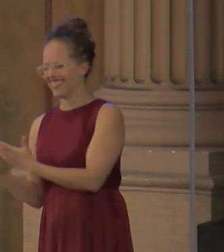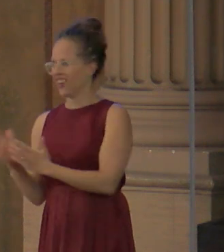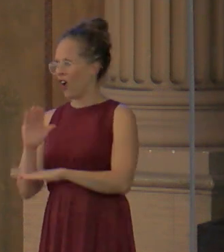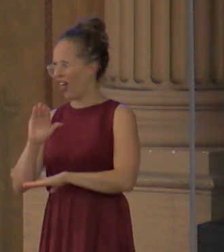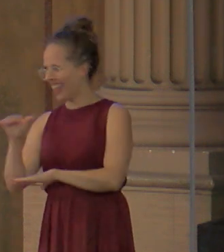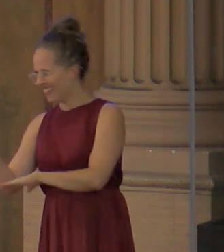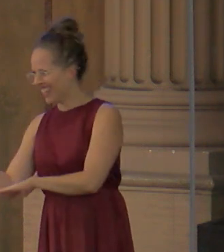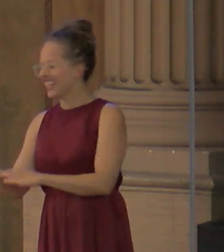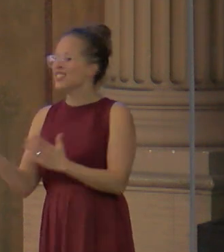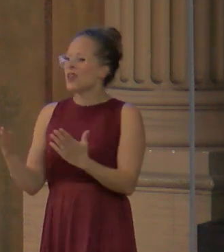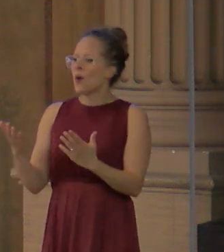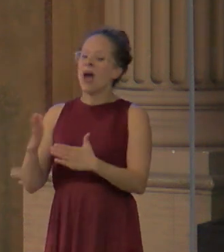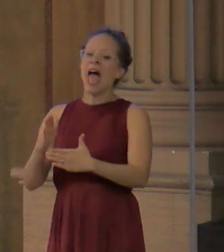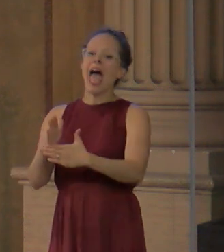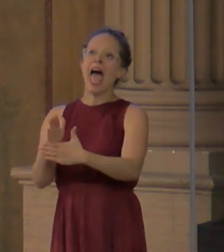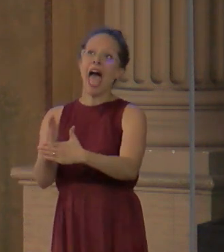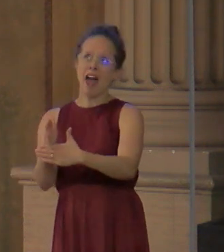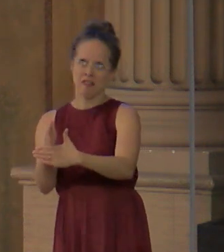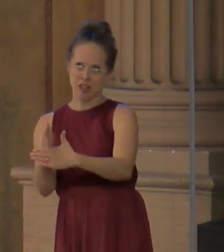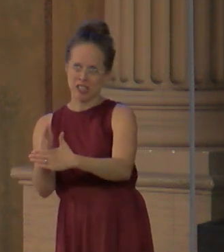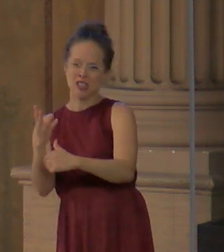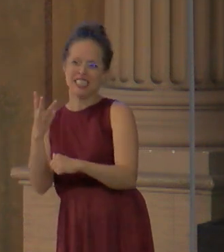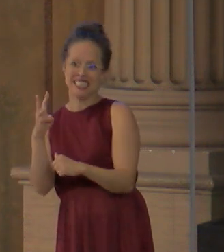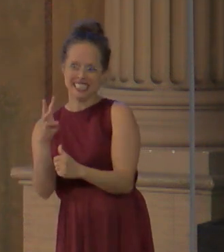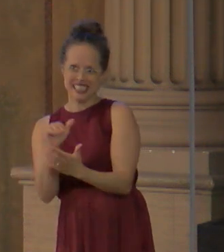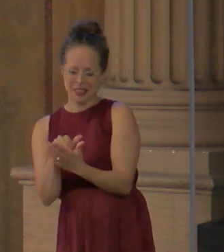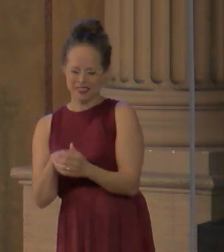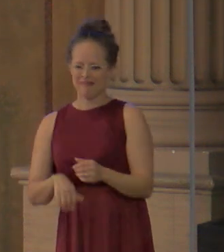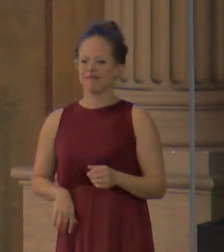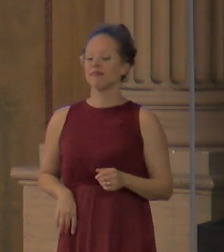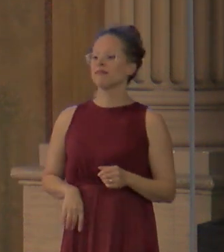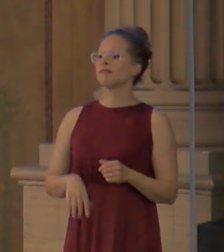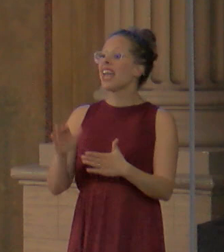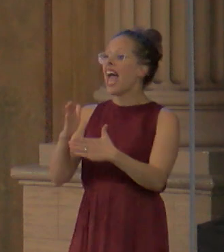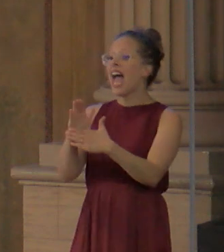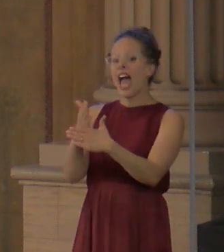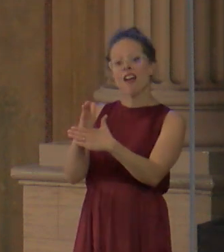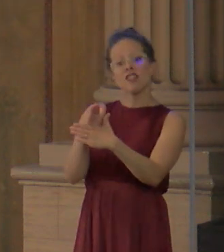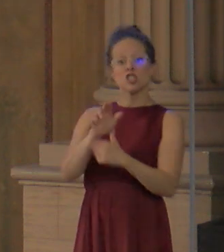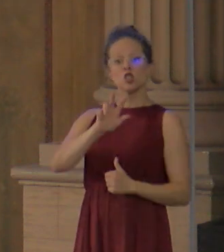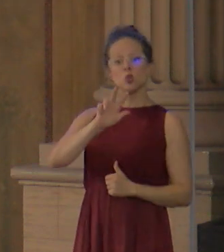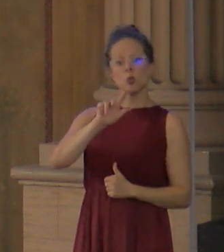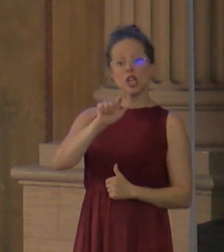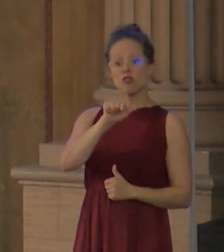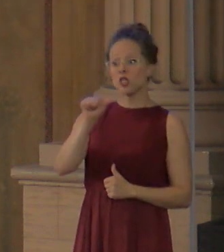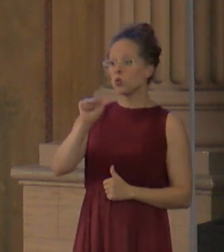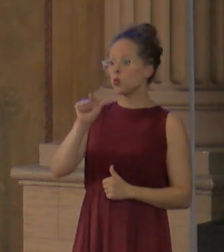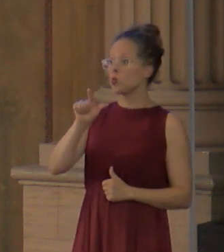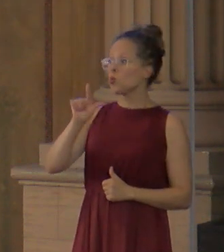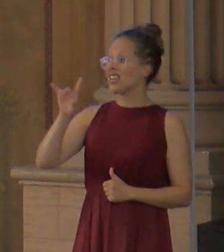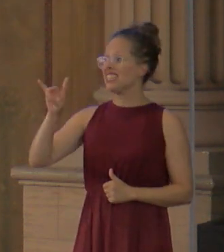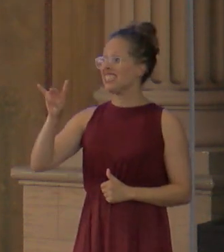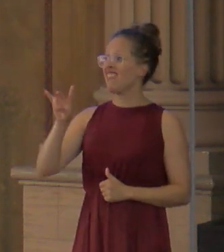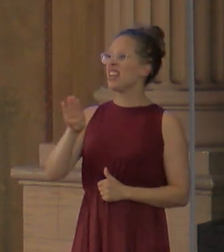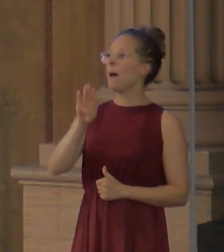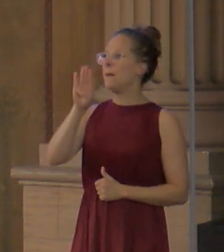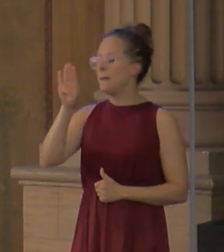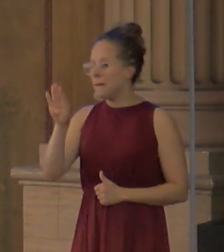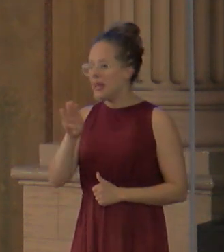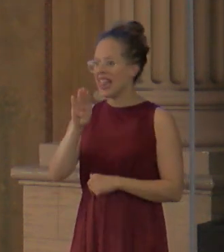word there. On average, 23 to 27 billion text messages are sent a day